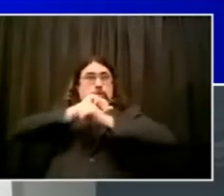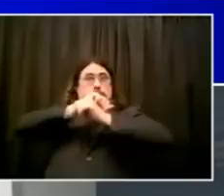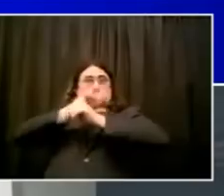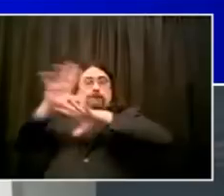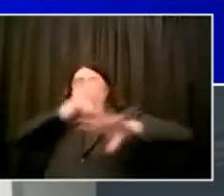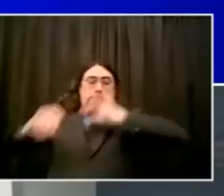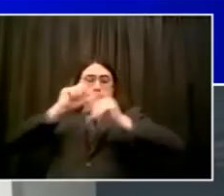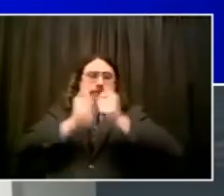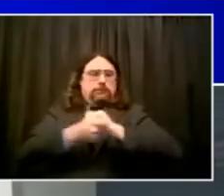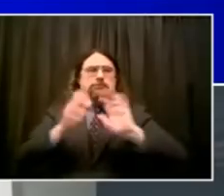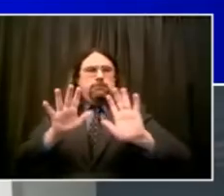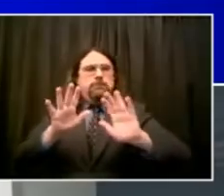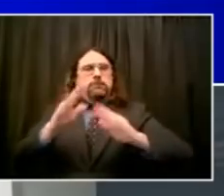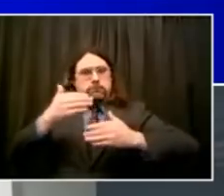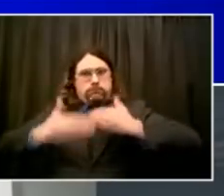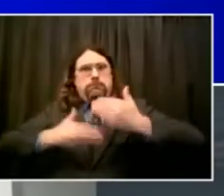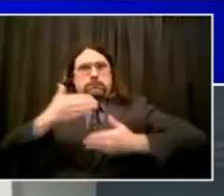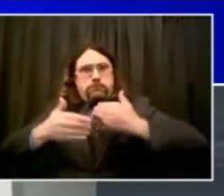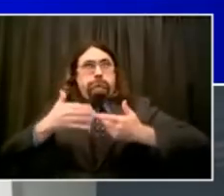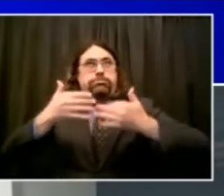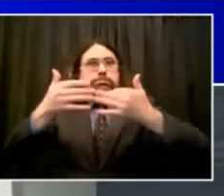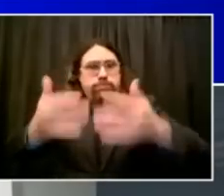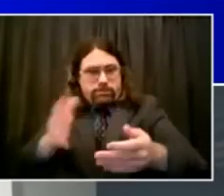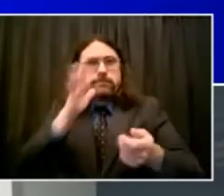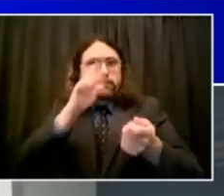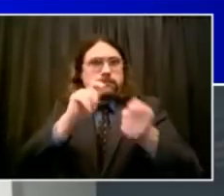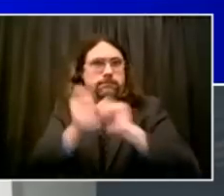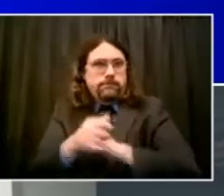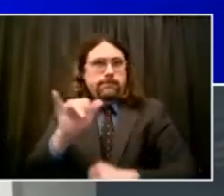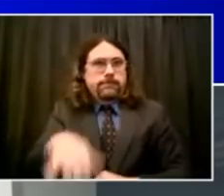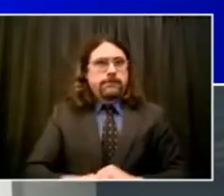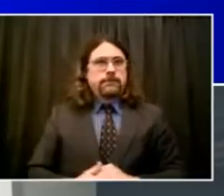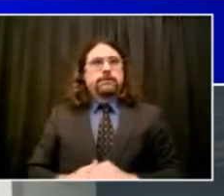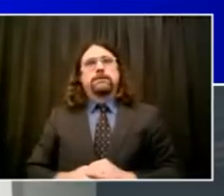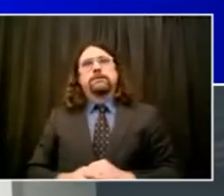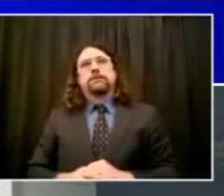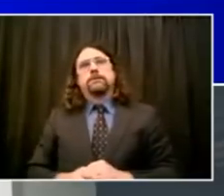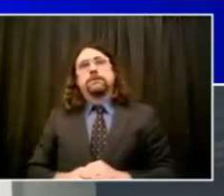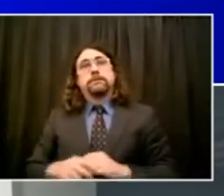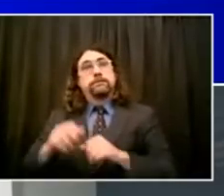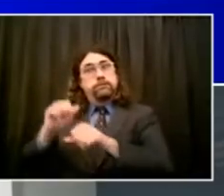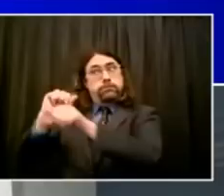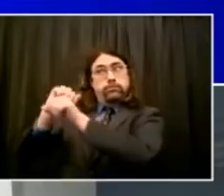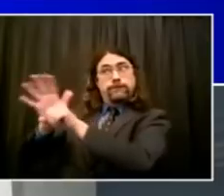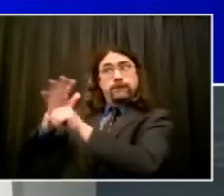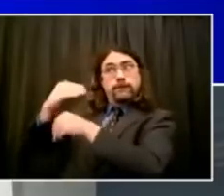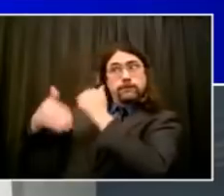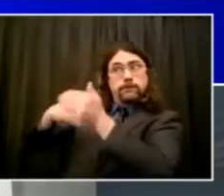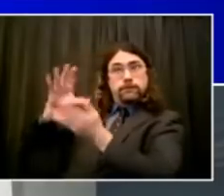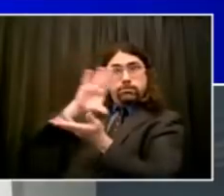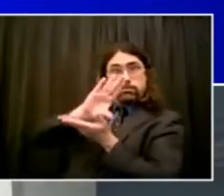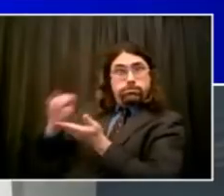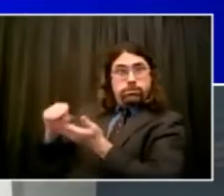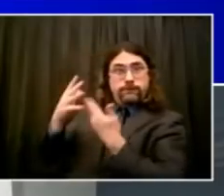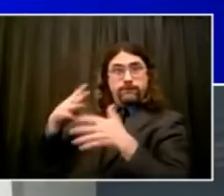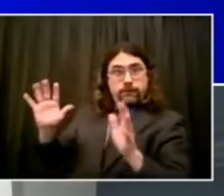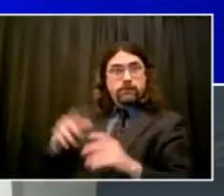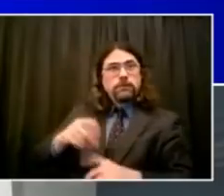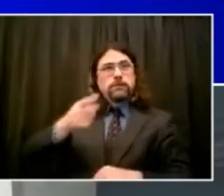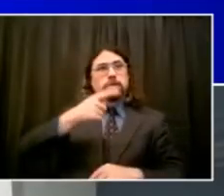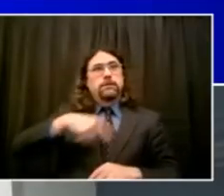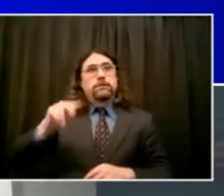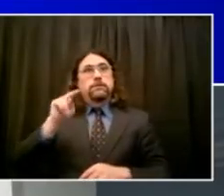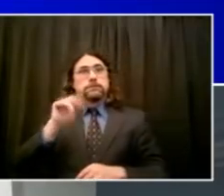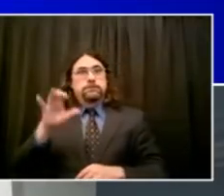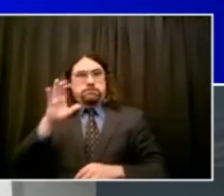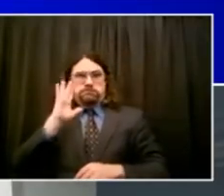bring it back stronger, better, and fairer. We're going to address a lot of things that didn't go addressed before. This is one of them. So as